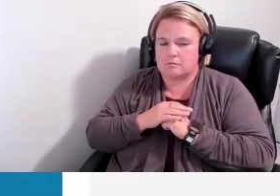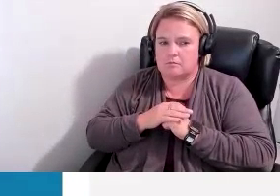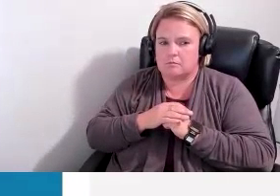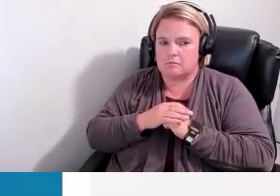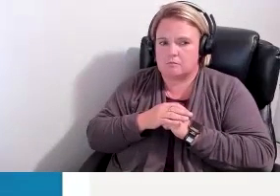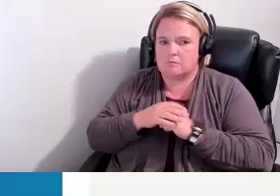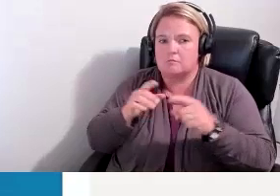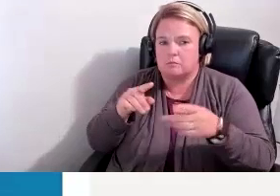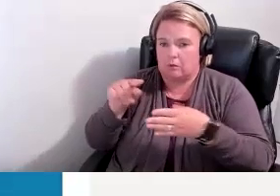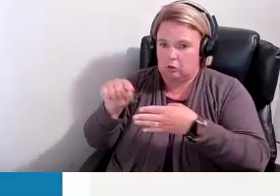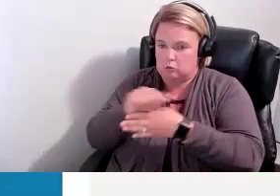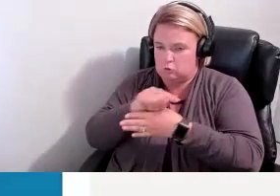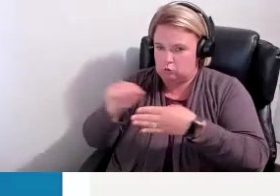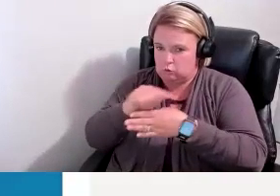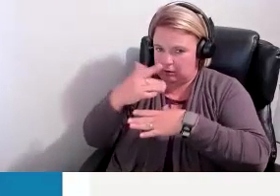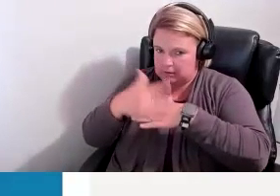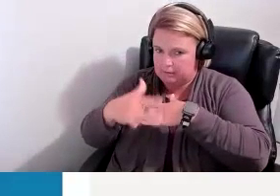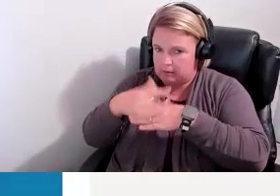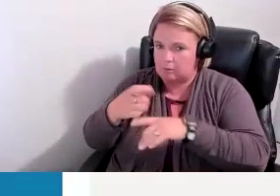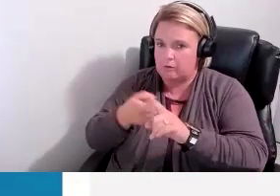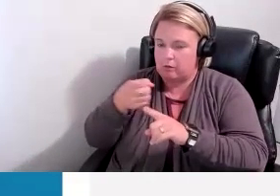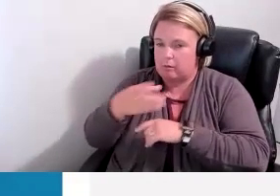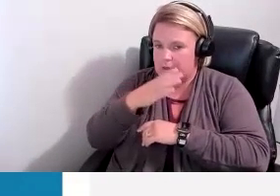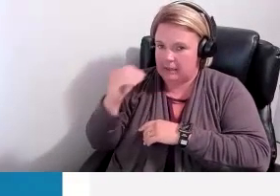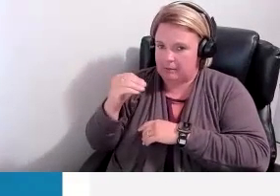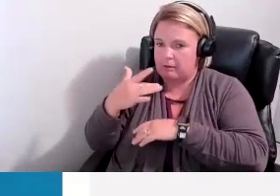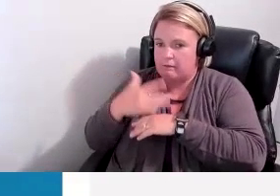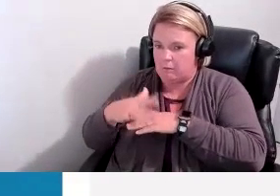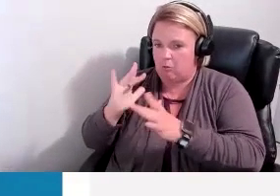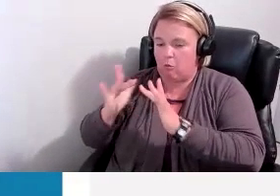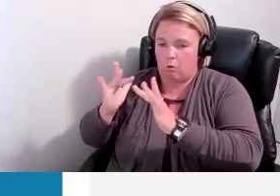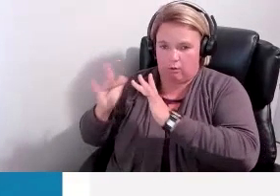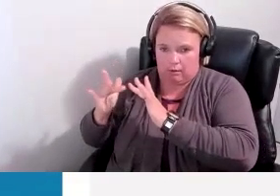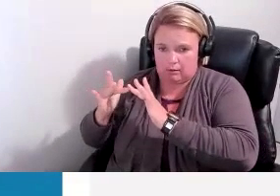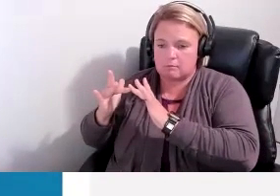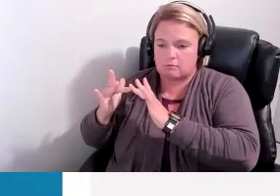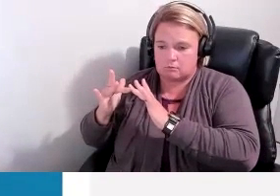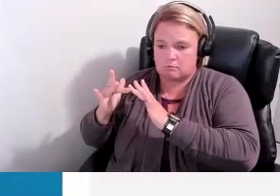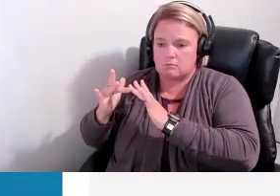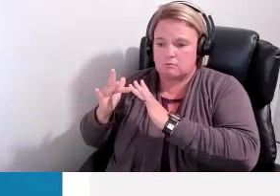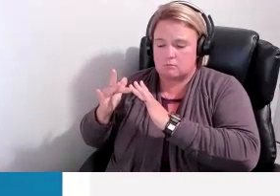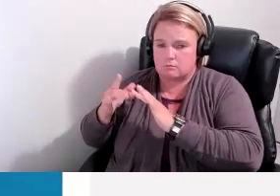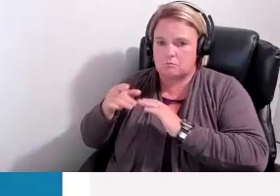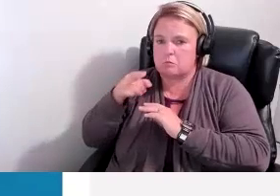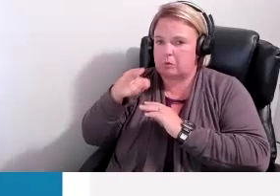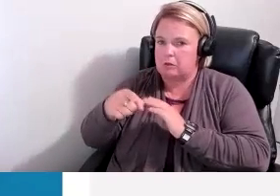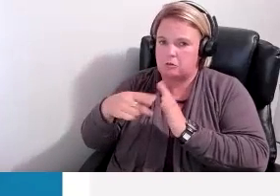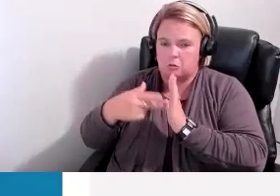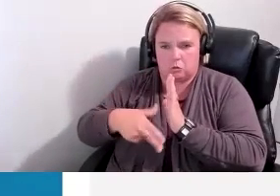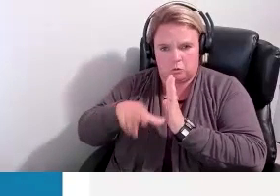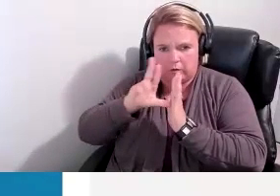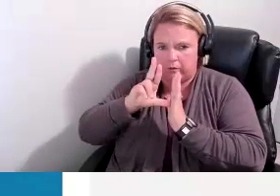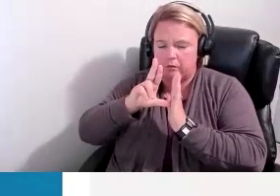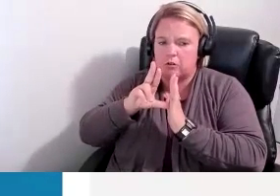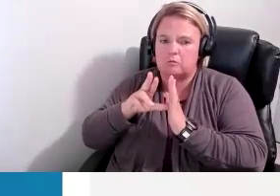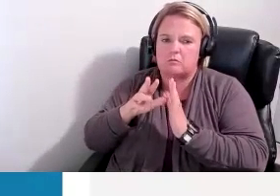There are trainings through the company that are online that you can, you know, briefly go over. They're anywhere